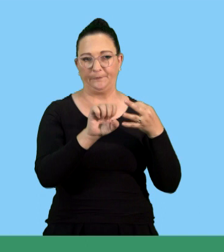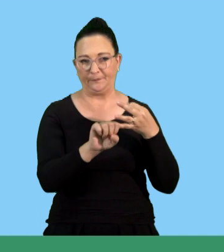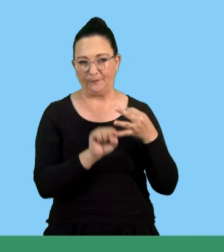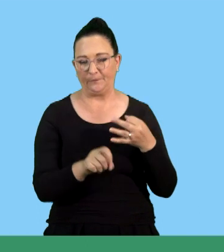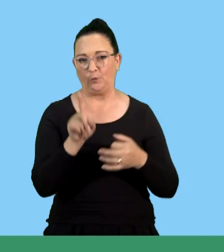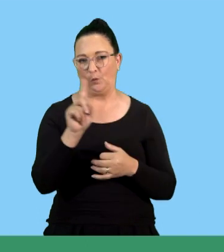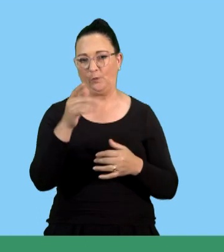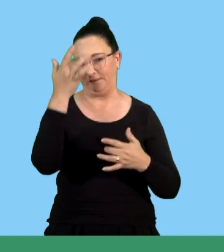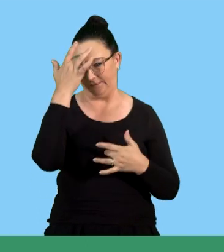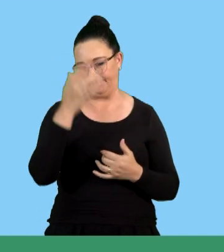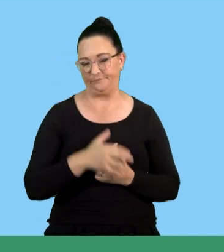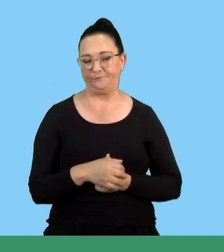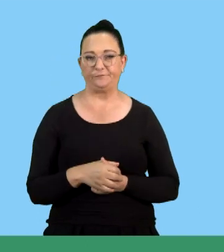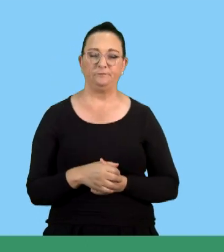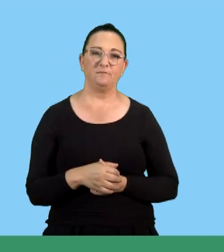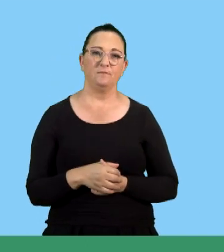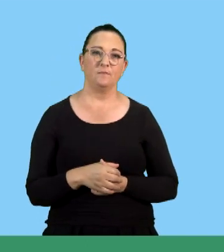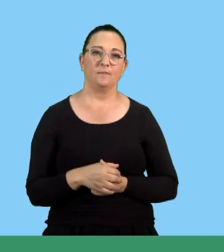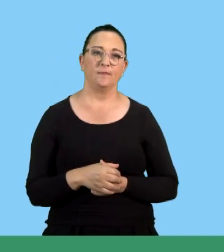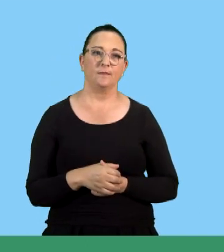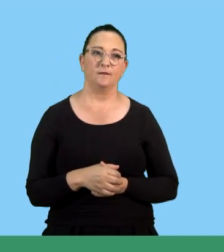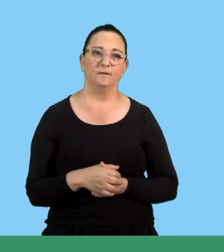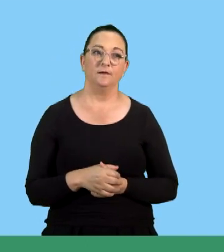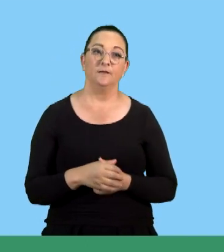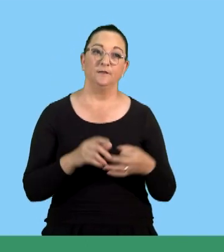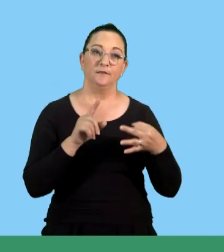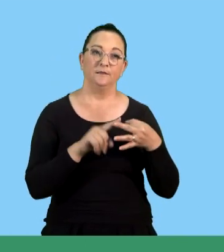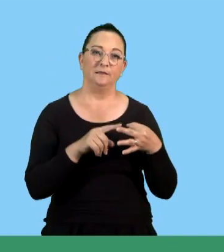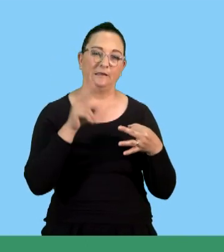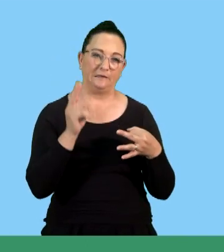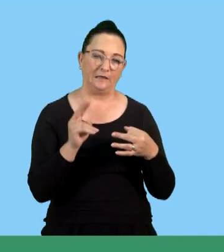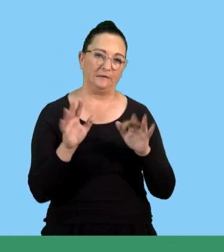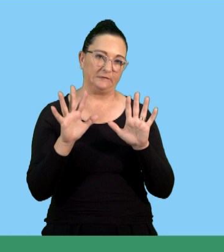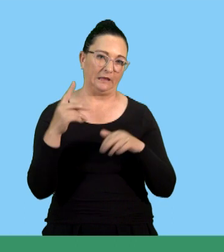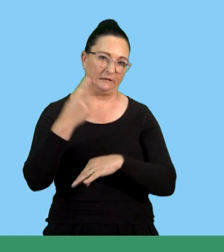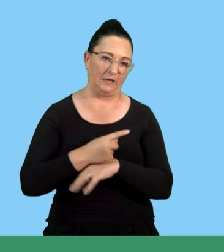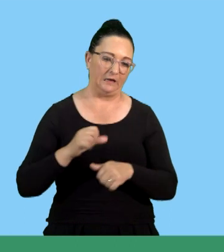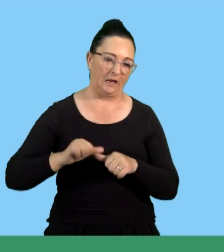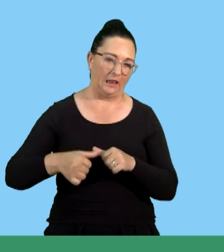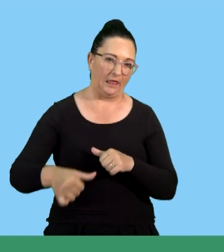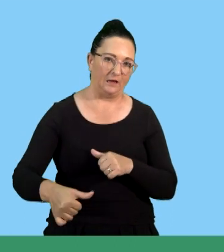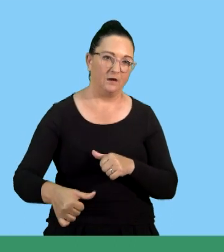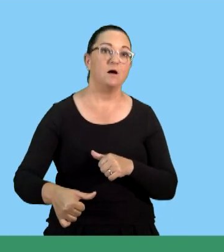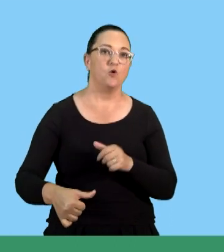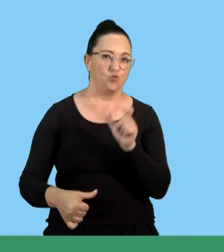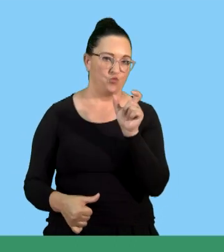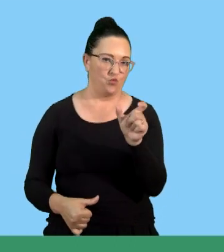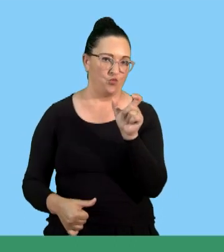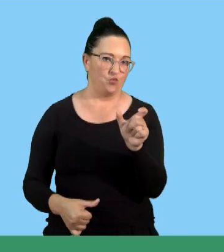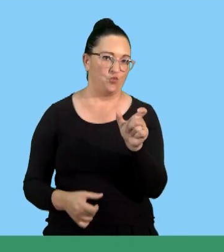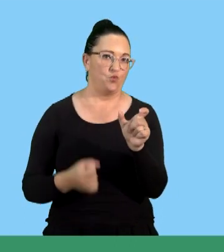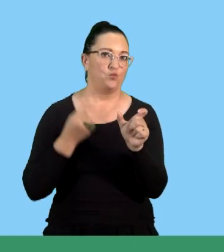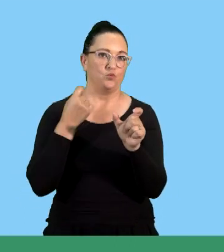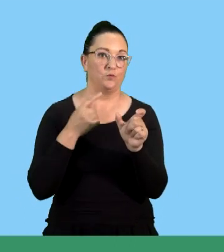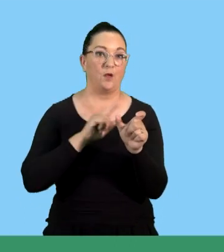that they're talking about. Right, let's read again. An employee is entitled to 10 consecutive days, so that is your keyword